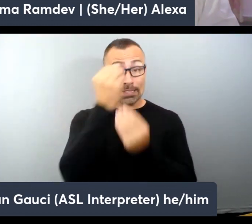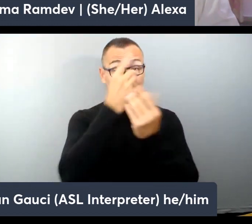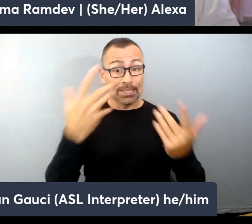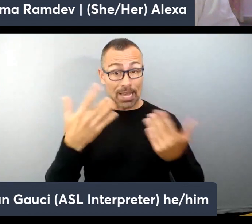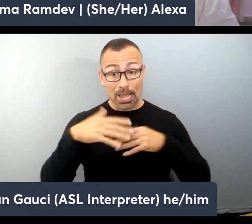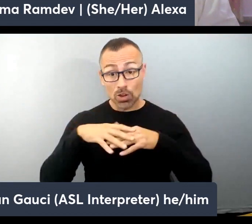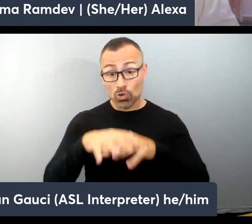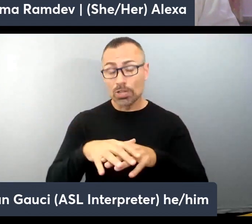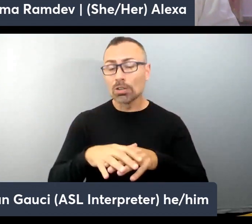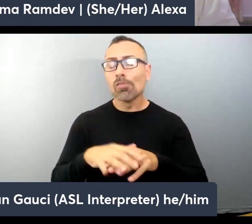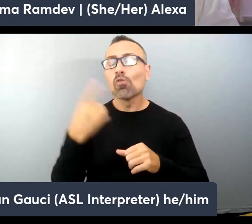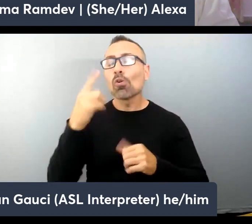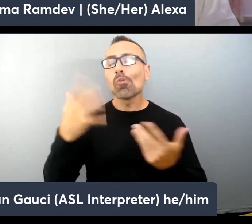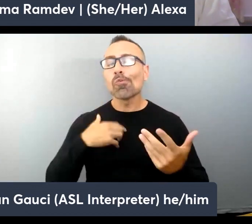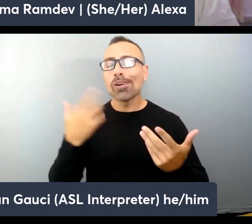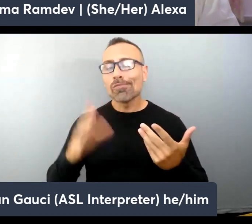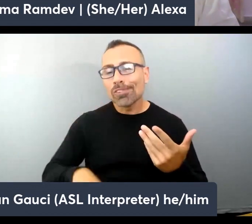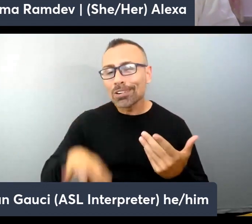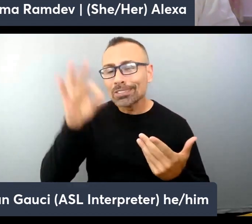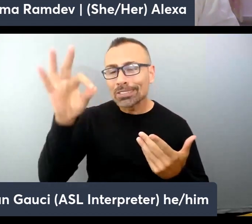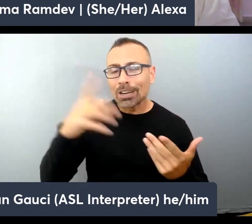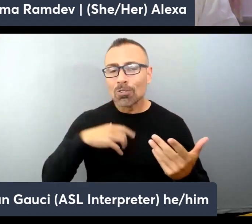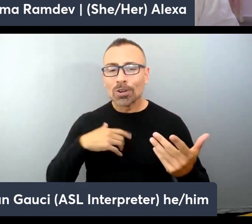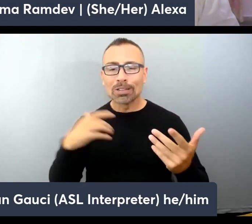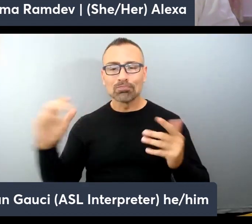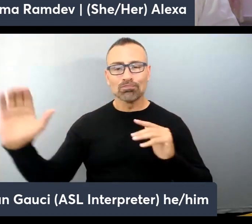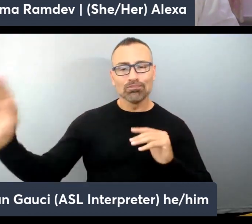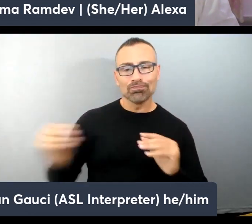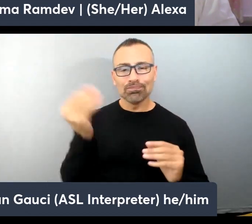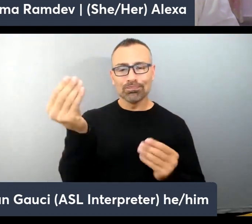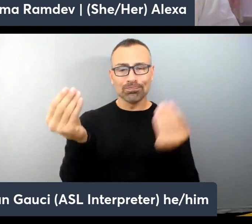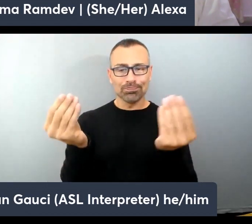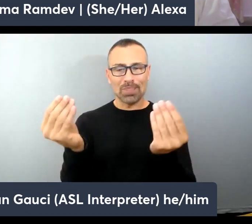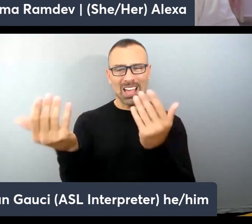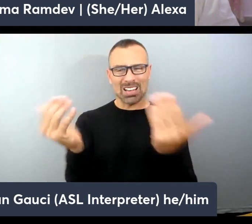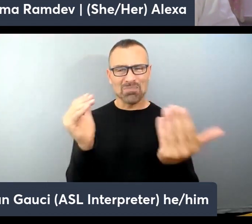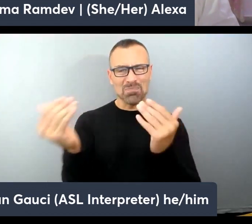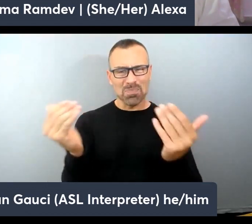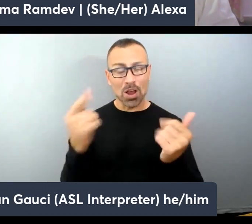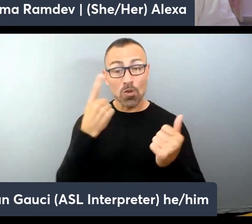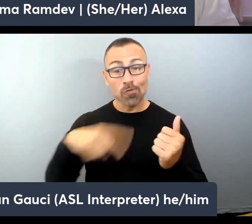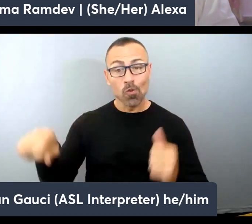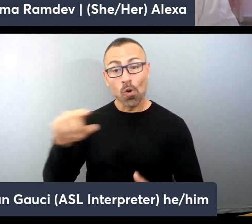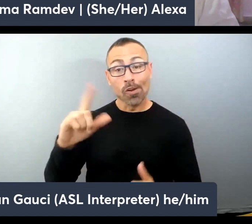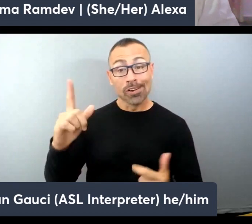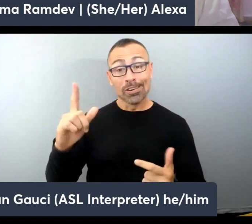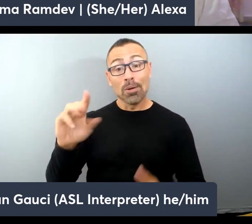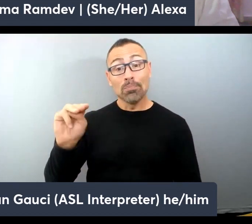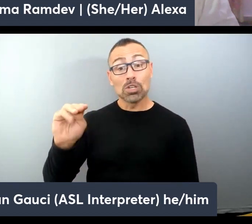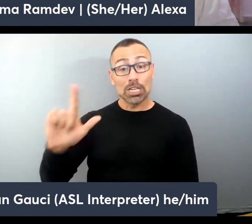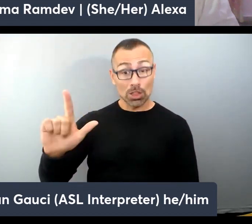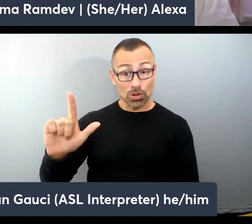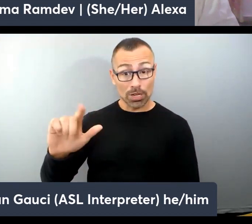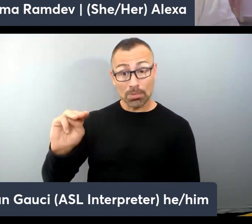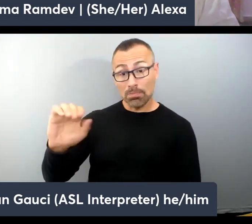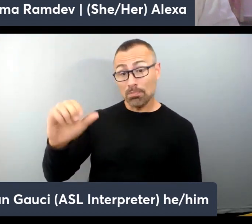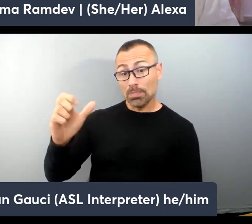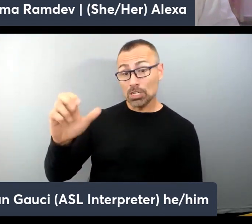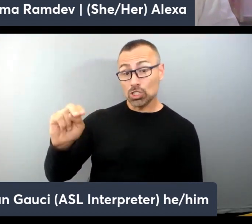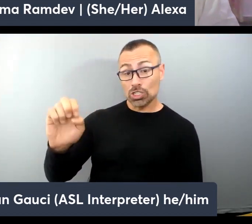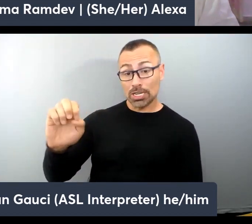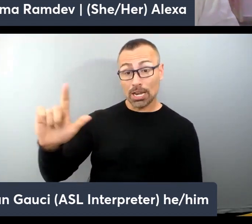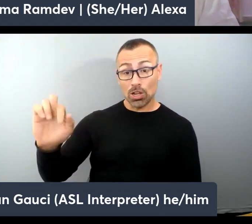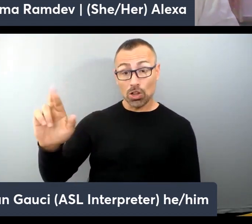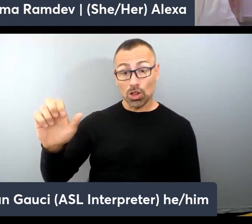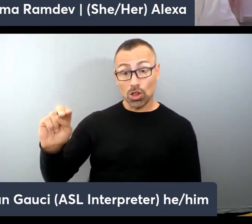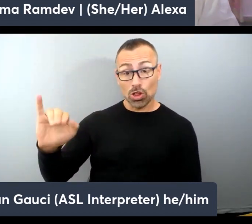combine data for analytics and machine learnings. Now, Glue streaming, in turn, is a feature of Glue. It